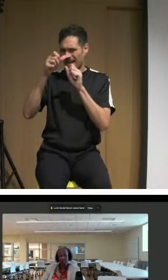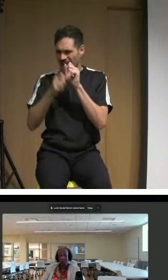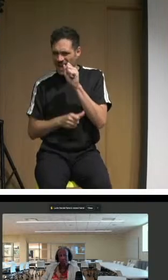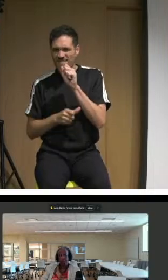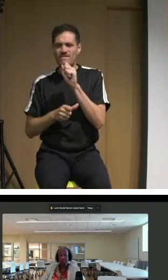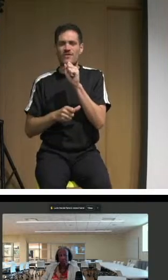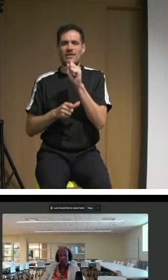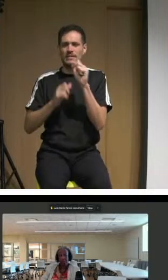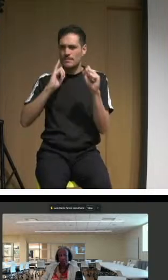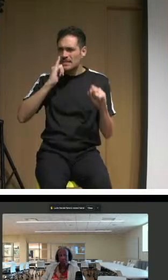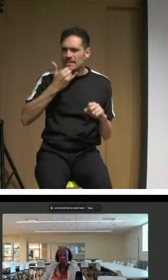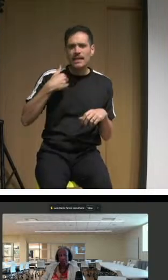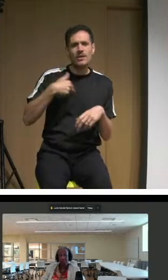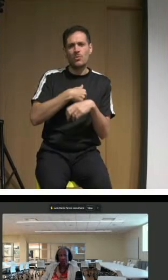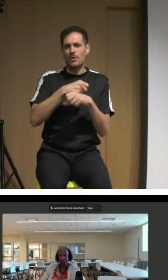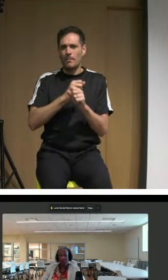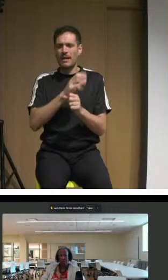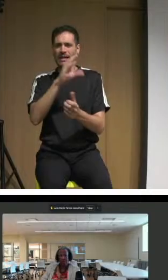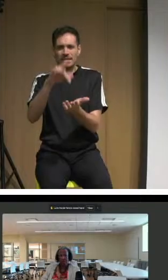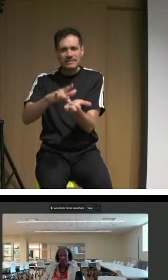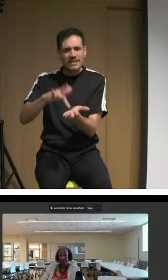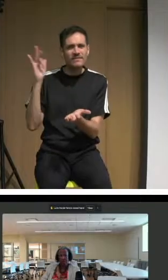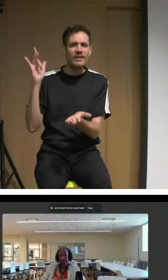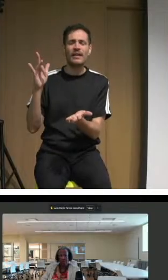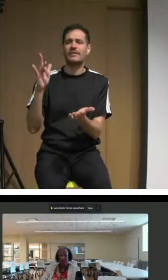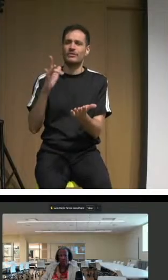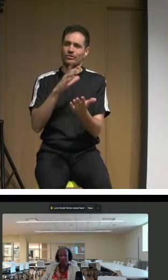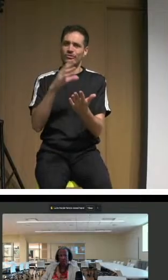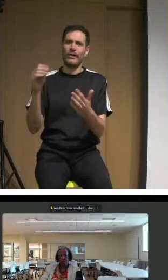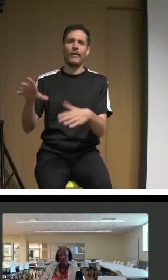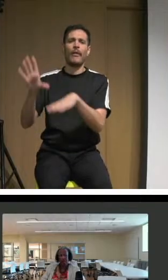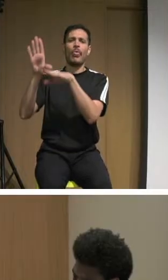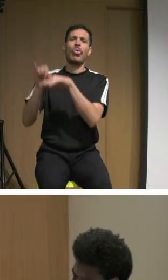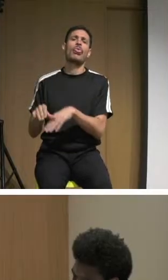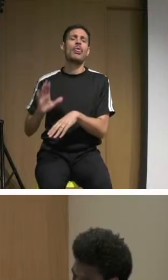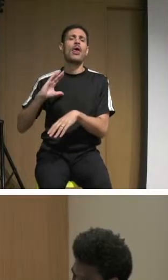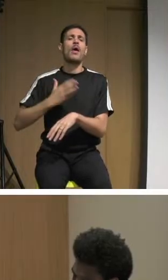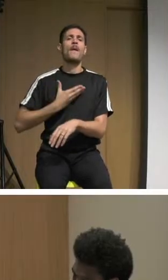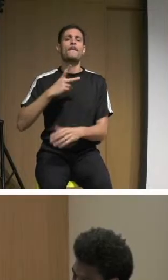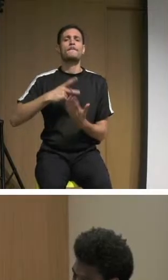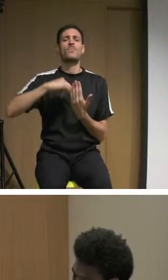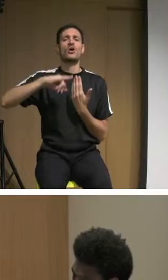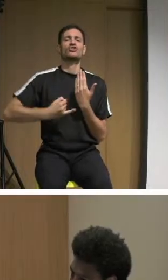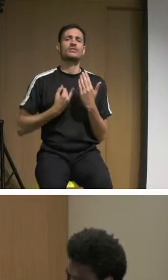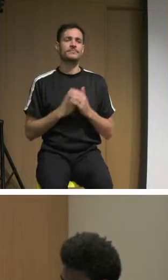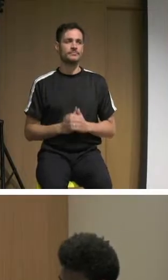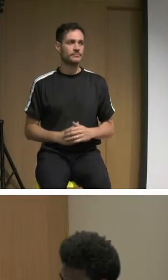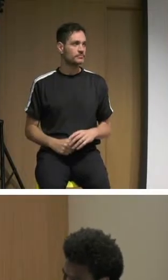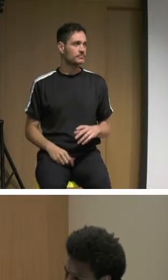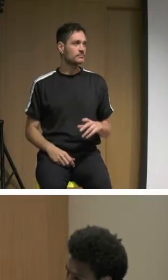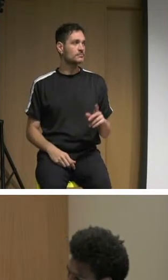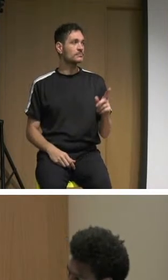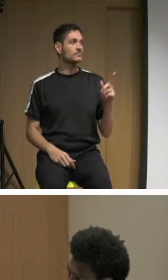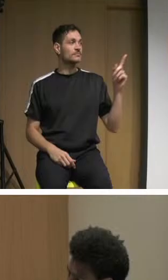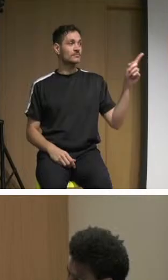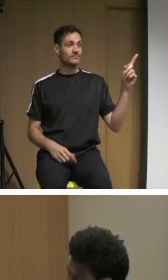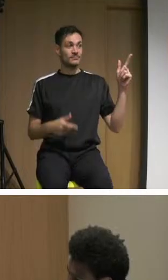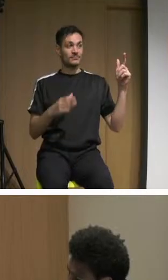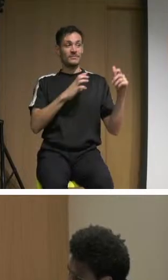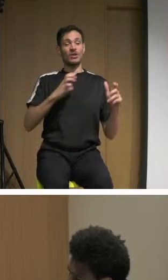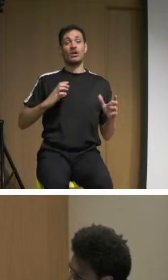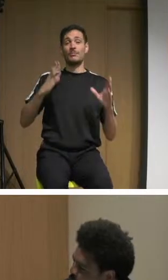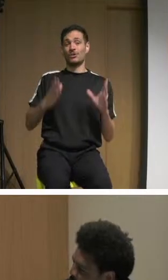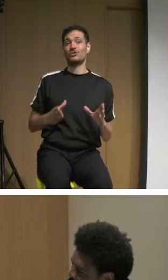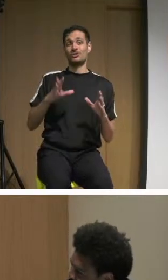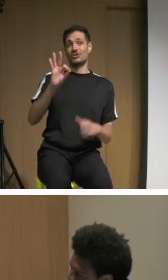them and exploit them in a way to undermine the legitimacy of the entire project. Commissioner Daniel Favors, you make a persuasive case. I'm happy